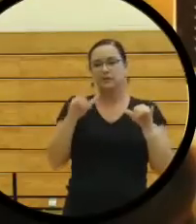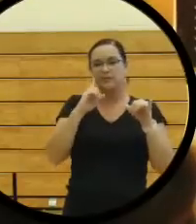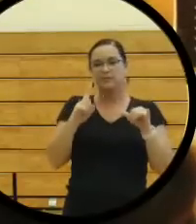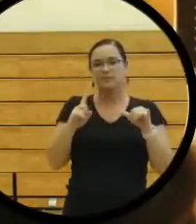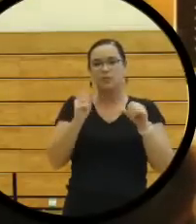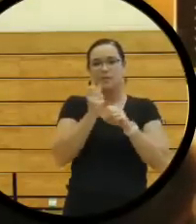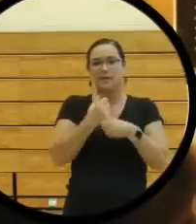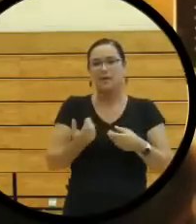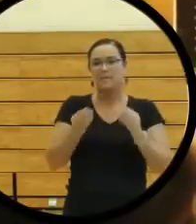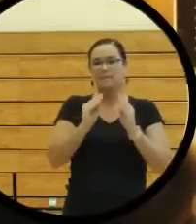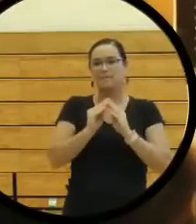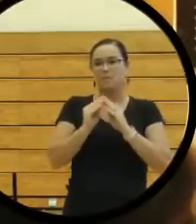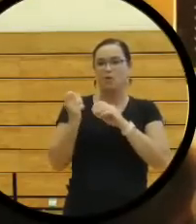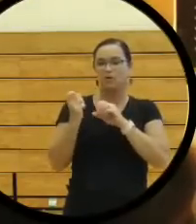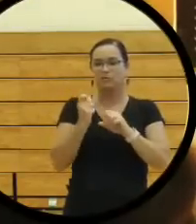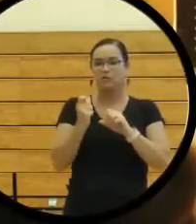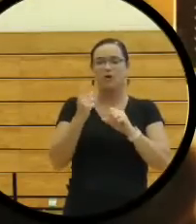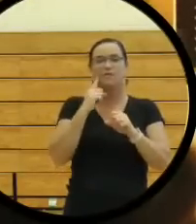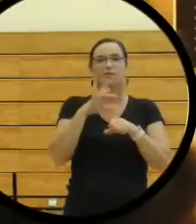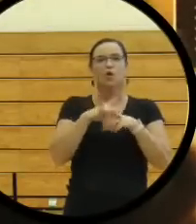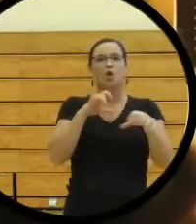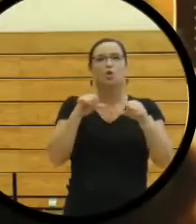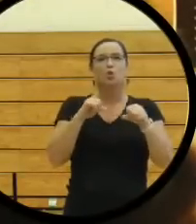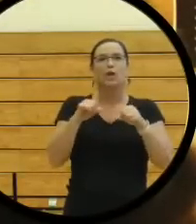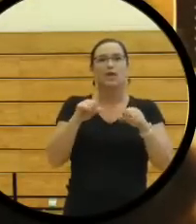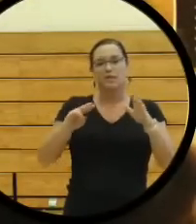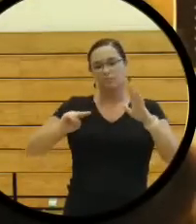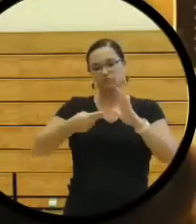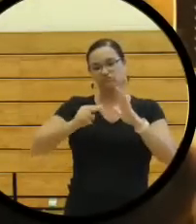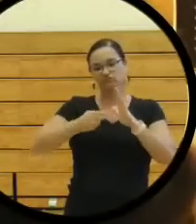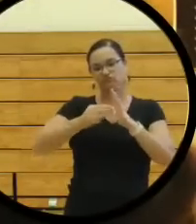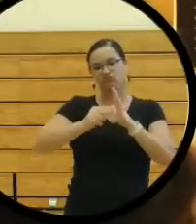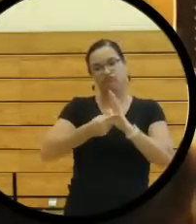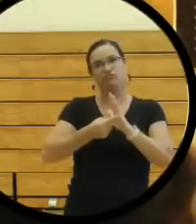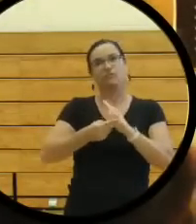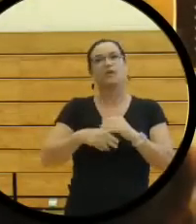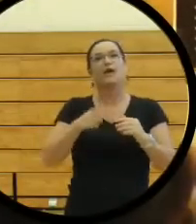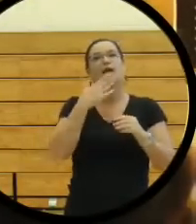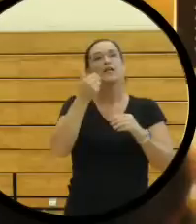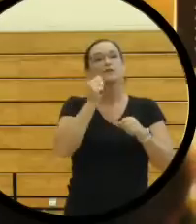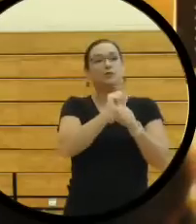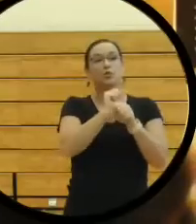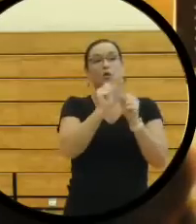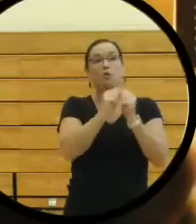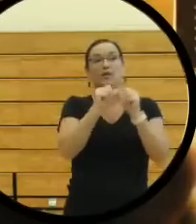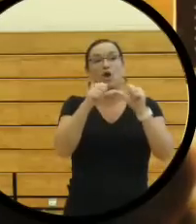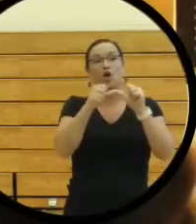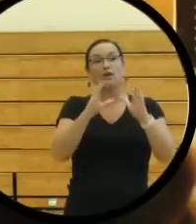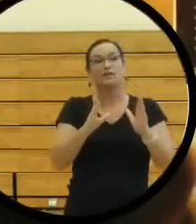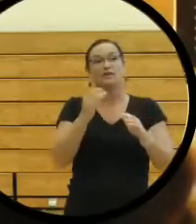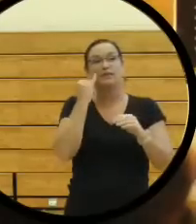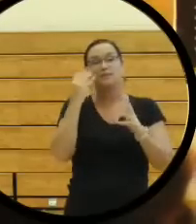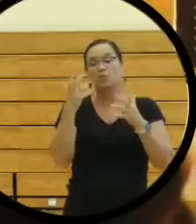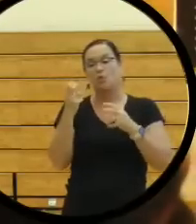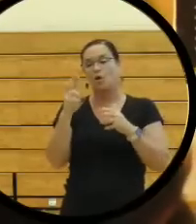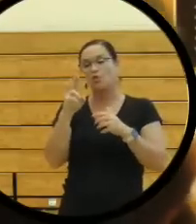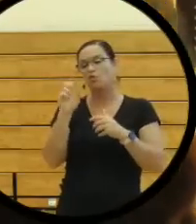more earthquake resistant, bolts and things like that that don't work. So it's best to work with an architect if you want to retrofit a